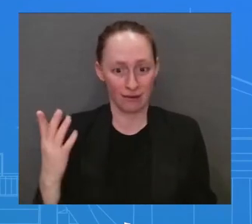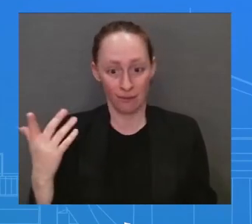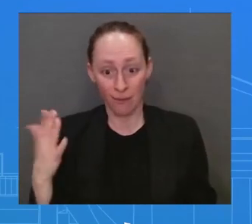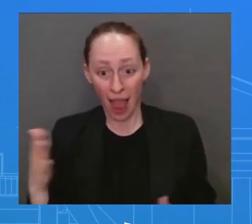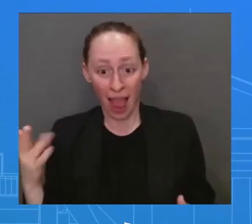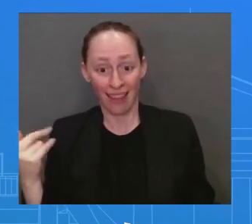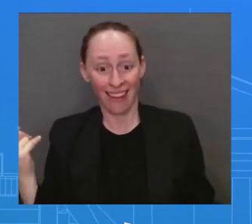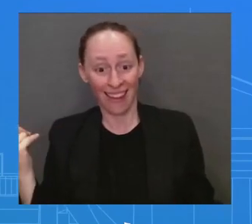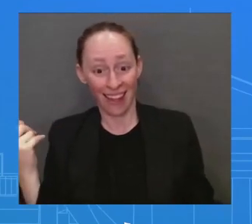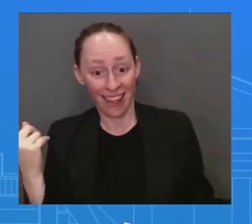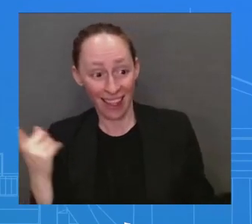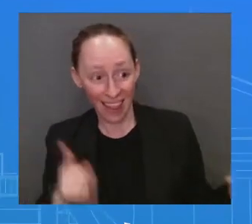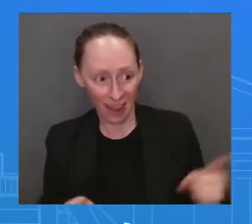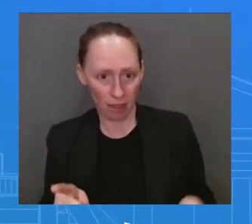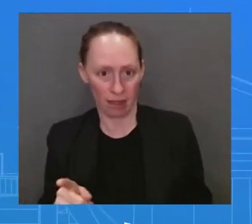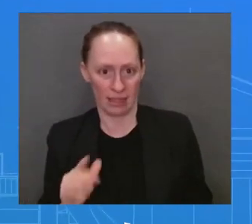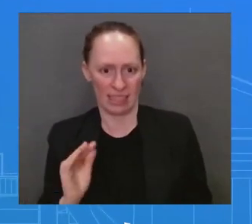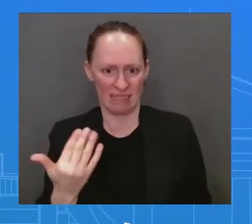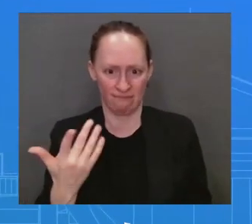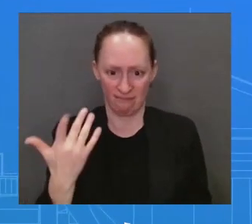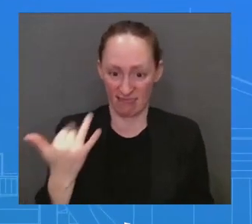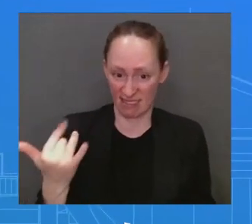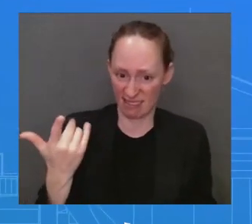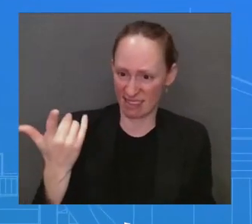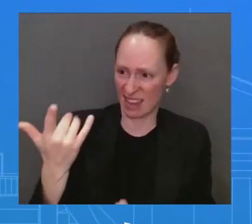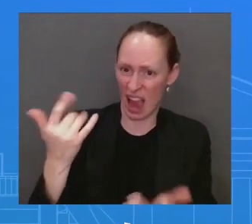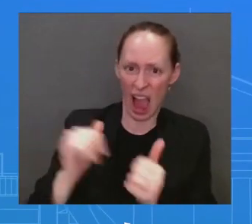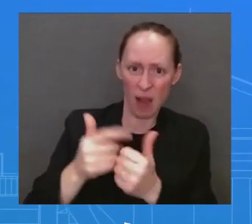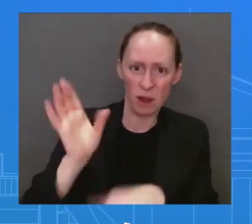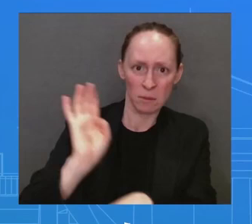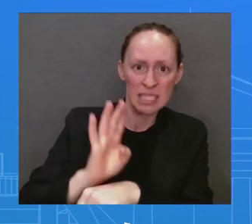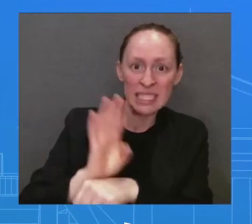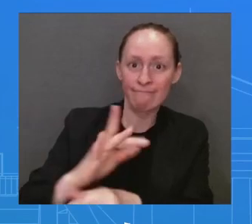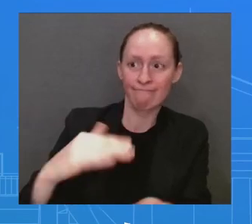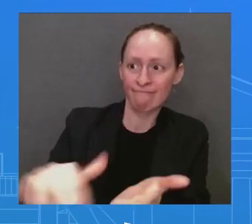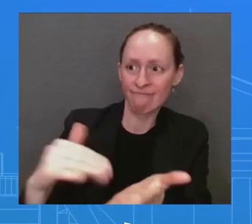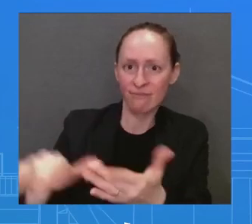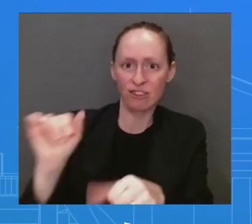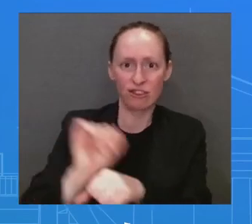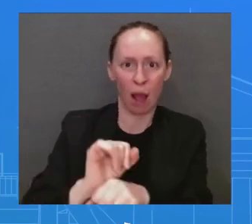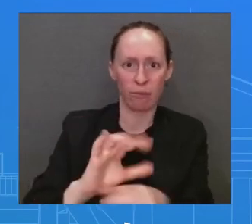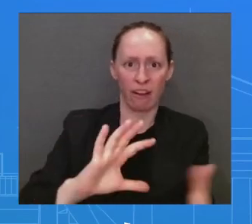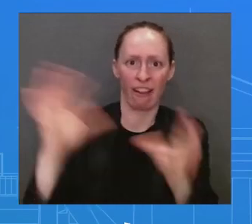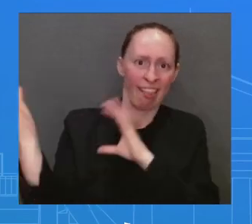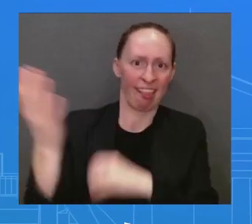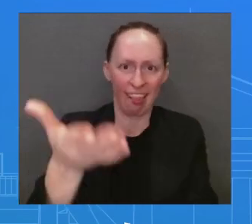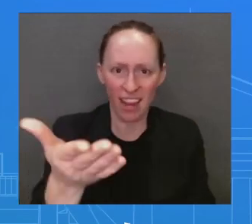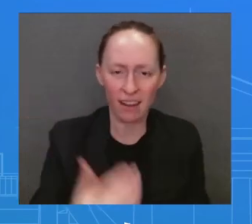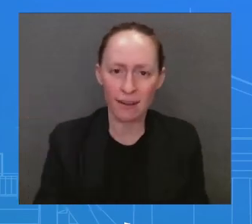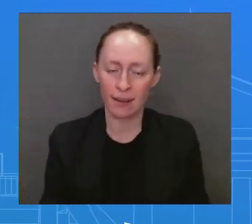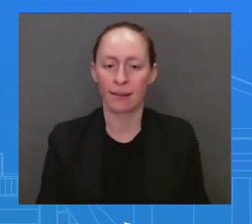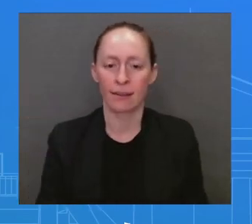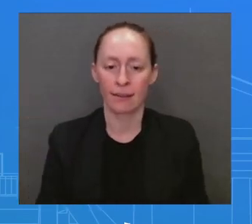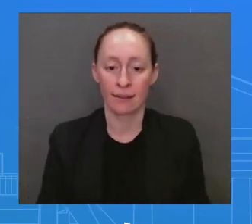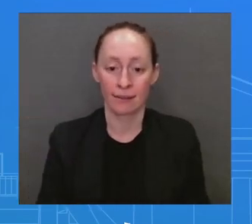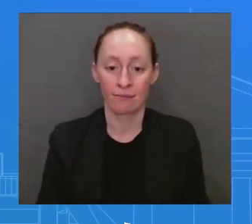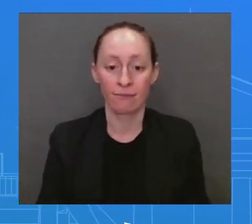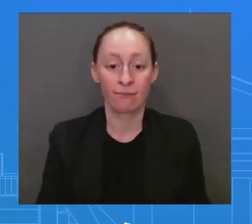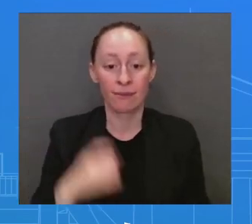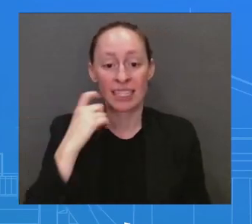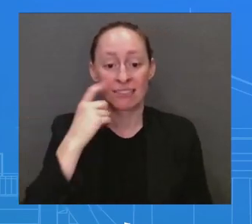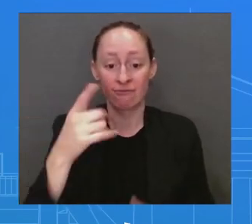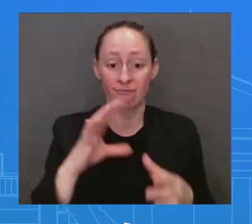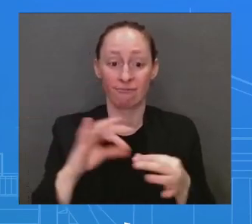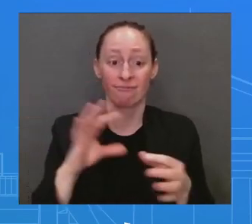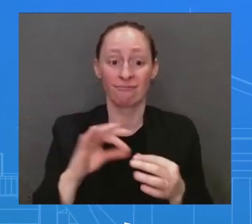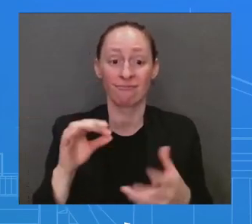significant economic damage. So obviously we're monitoring all of this, everything that you just laid out, very closely. Yesterday I was asked about Jean